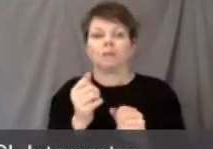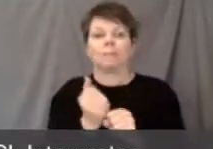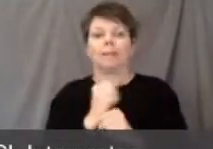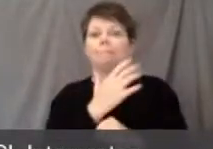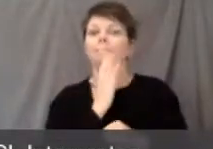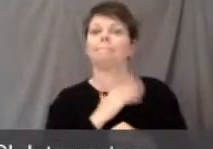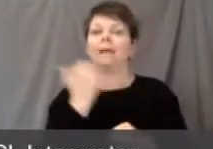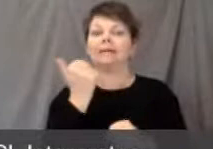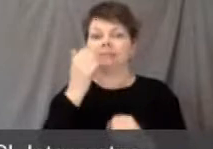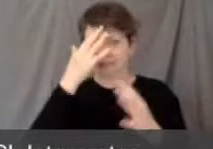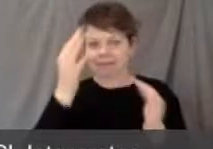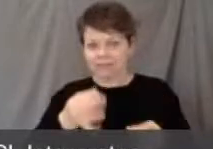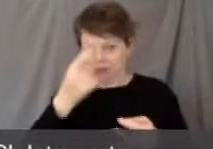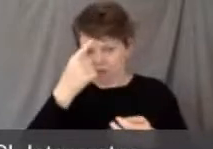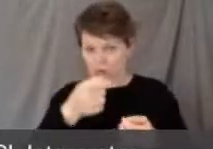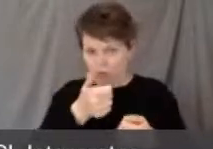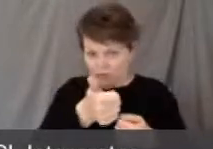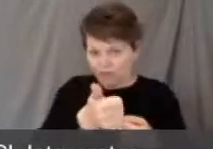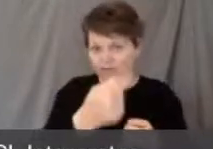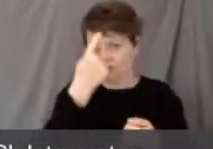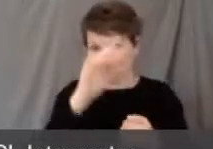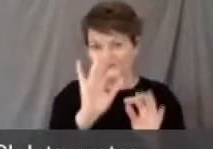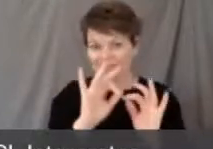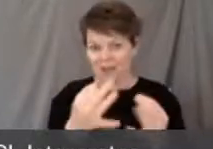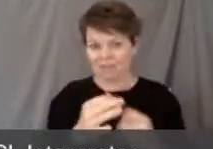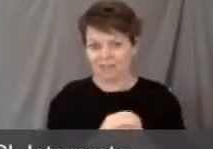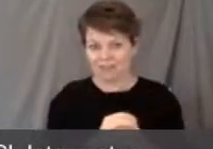and your family. Next slide, please.